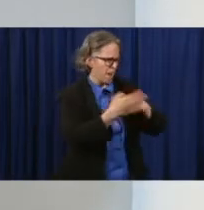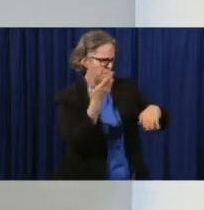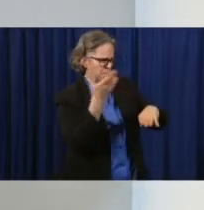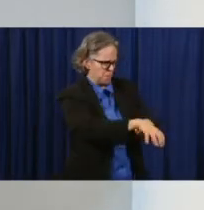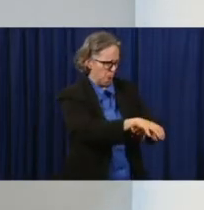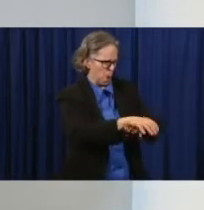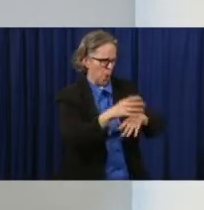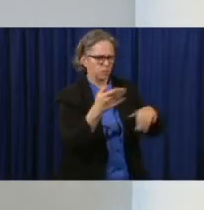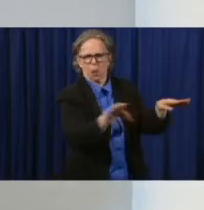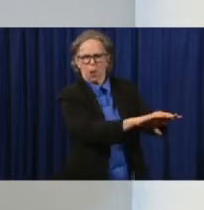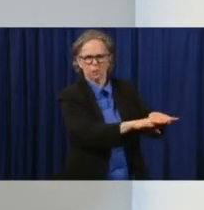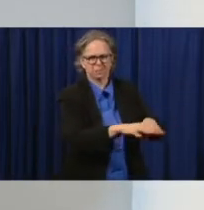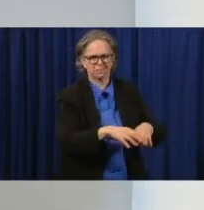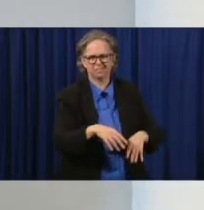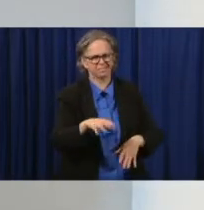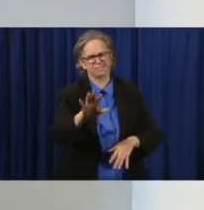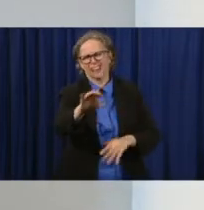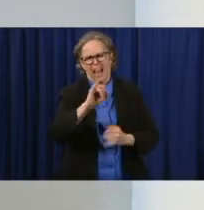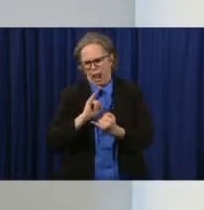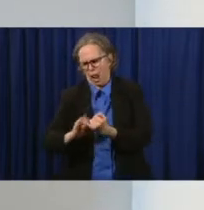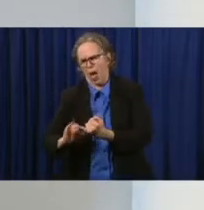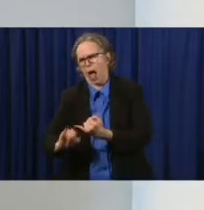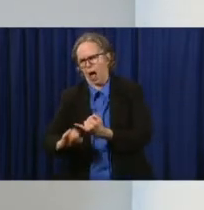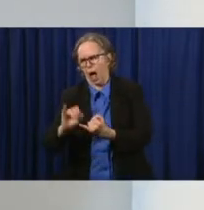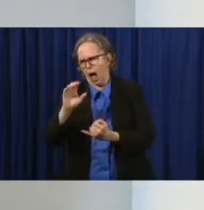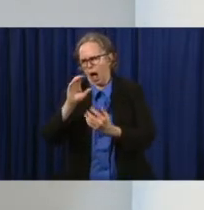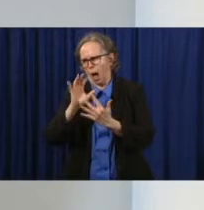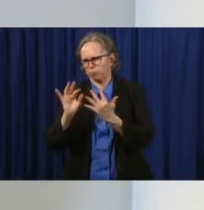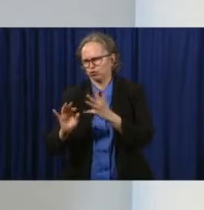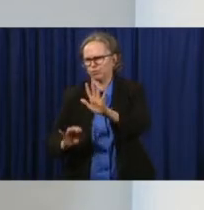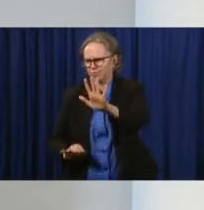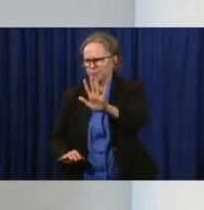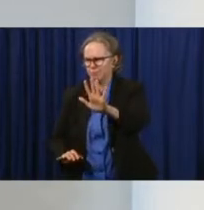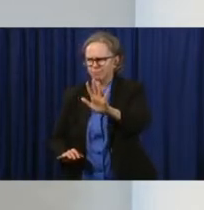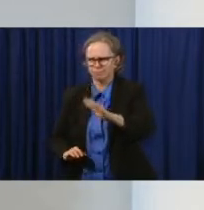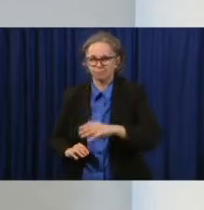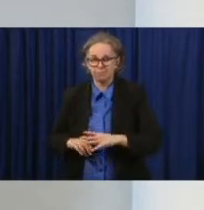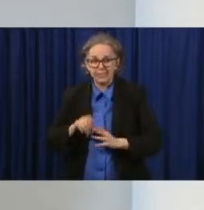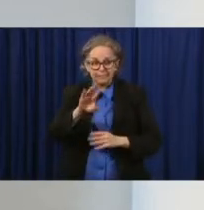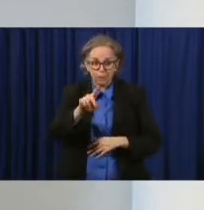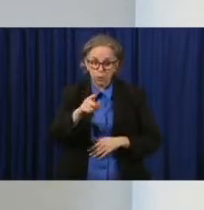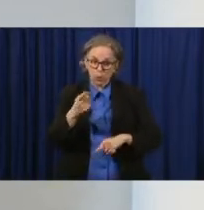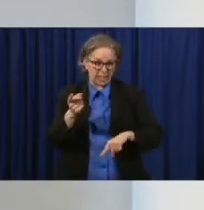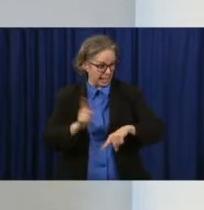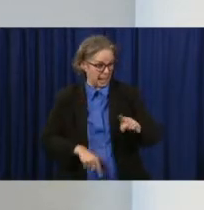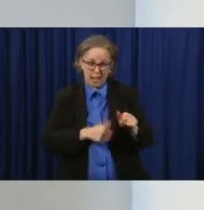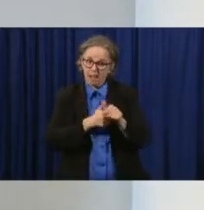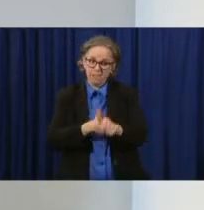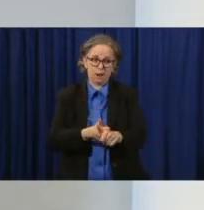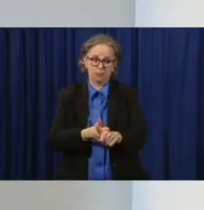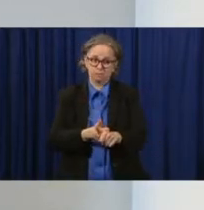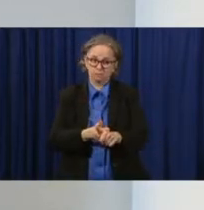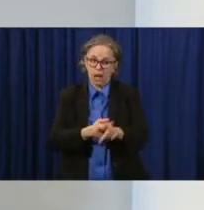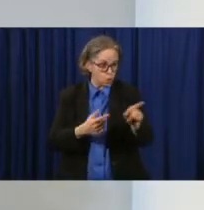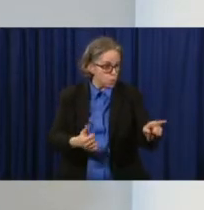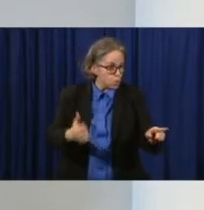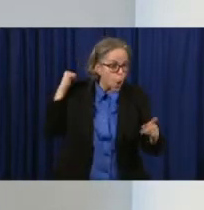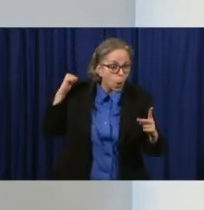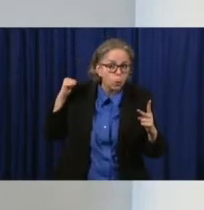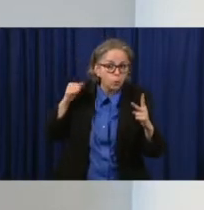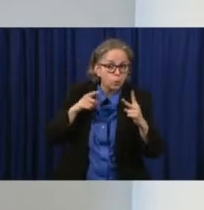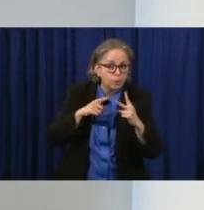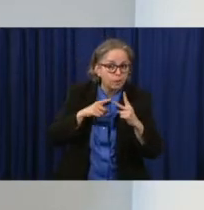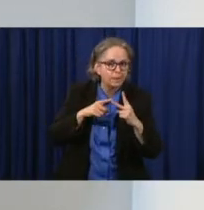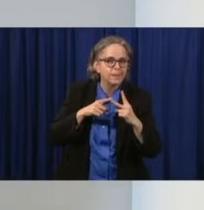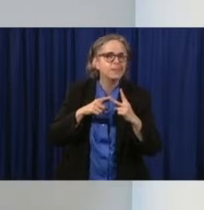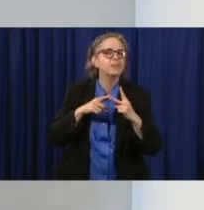straw, essentially. None of us want to get to that. But if you can't comply, and if you won't comply, and if you won't